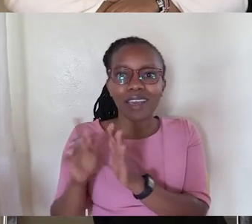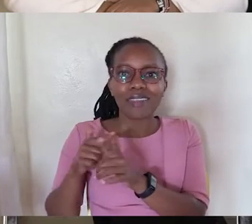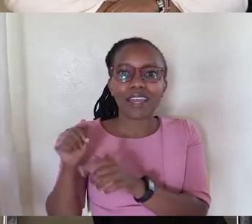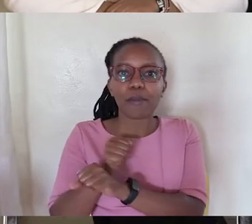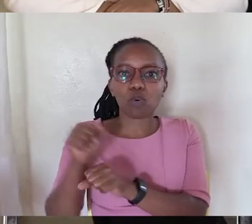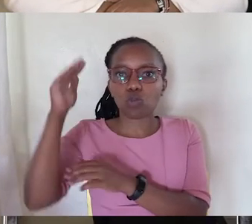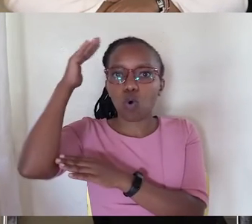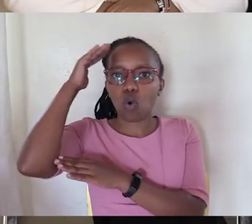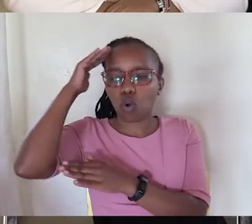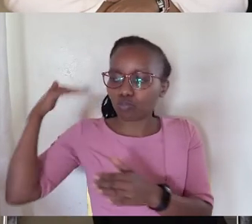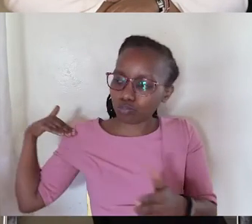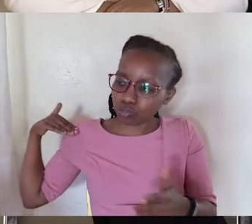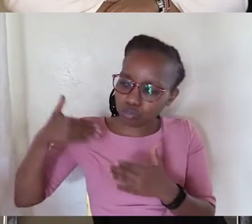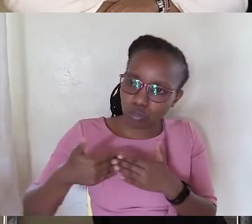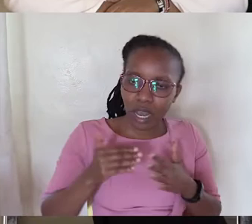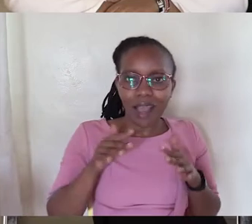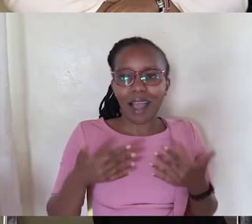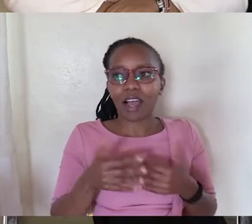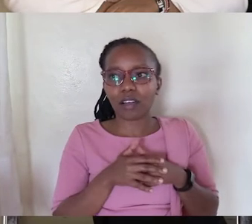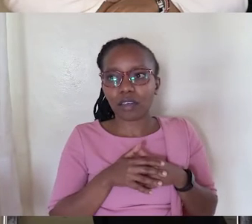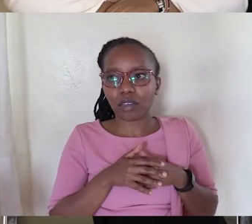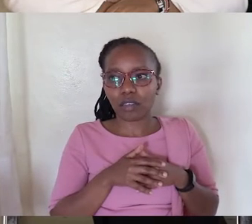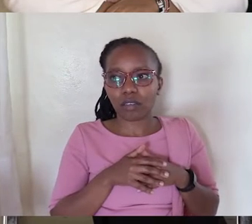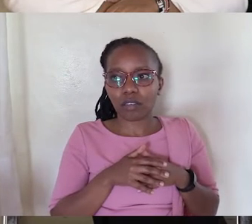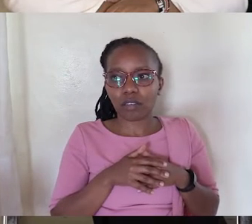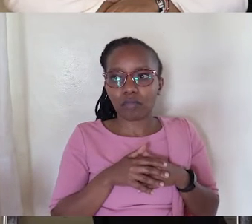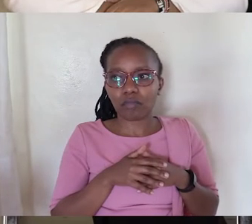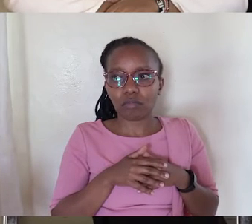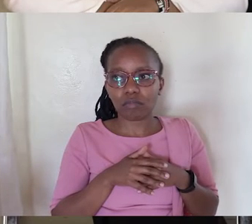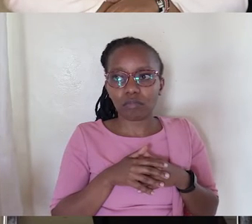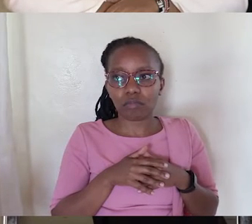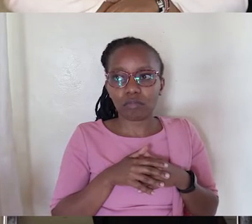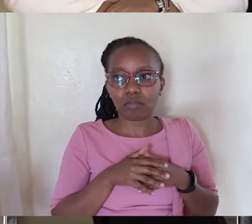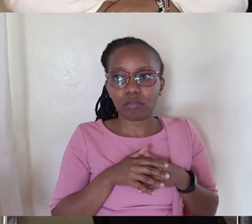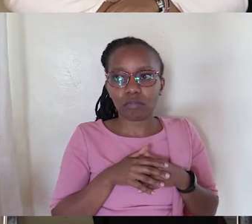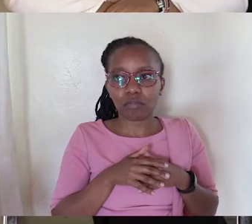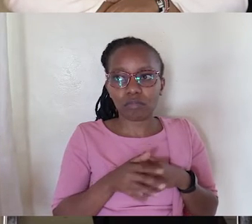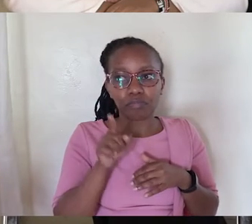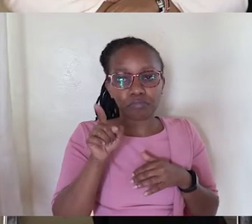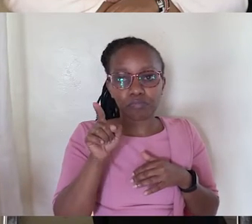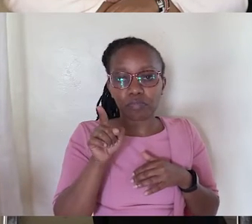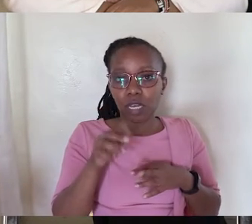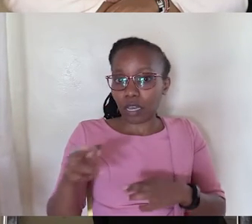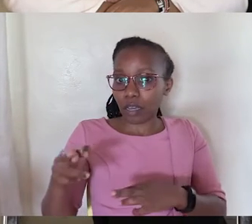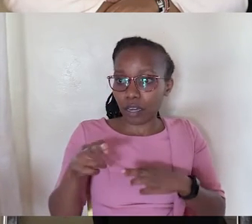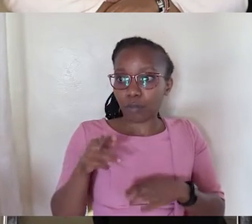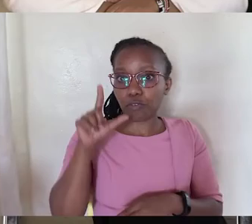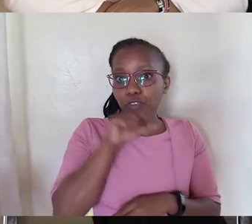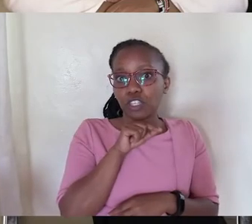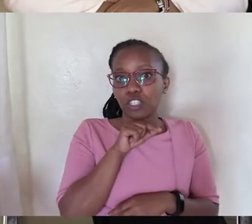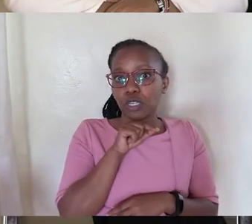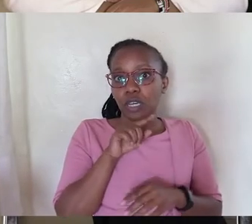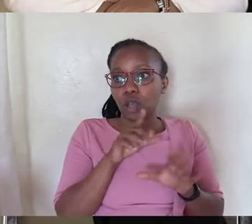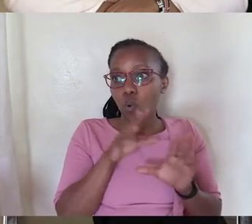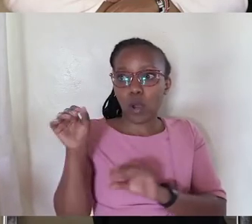the walk. You will not appreciate the walk. So after I had this, after I was violated, I went to there was a health center